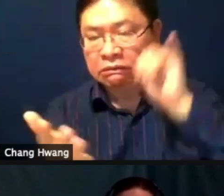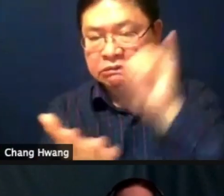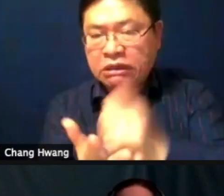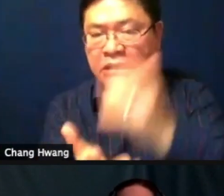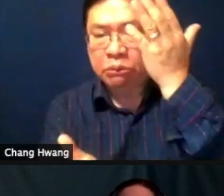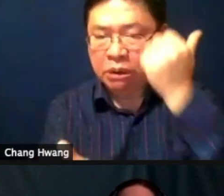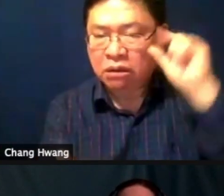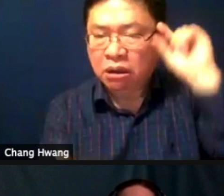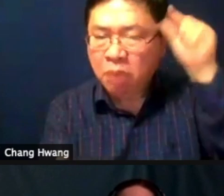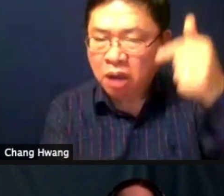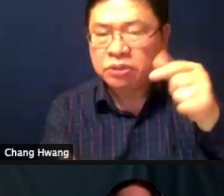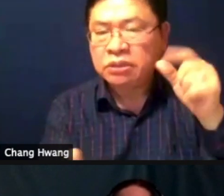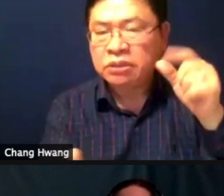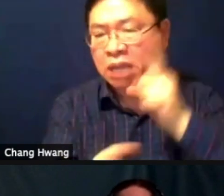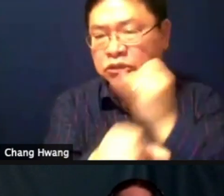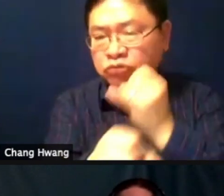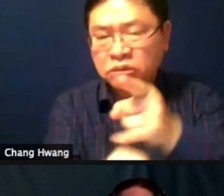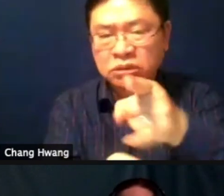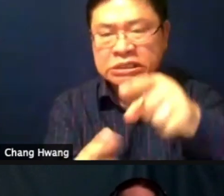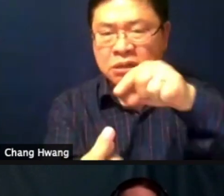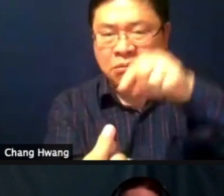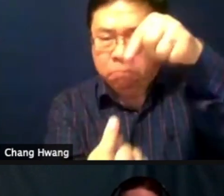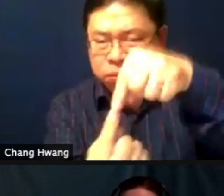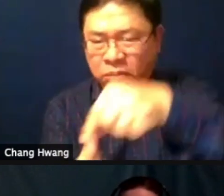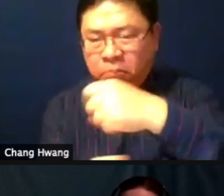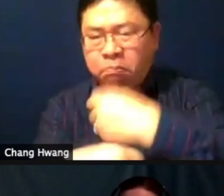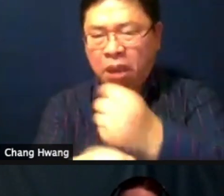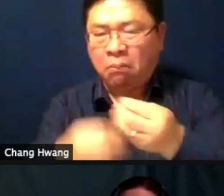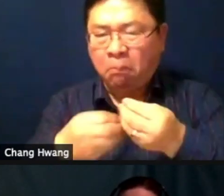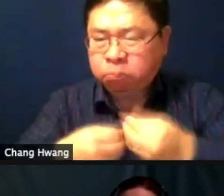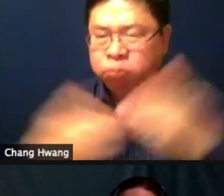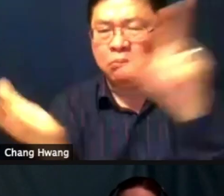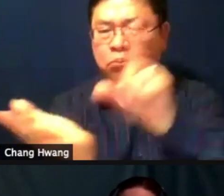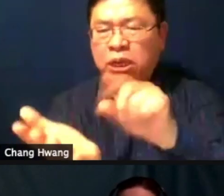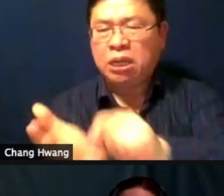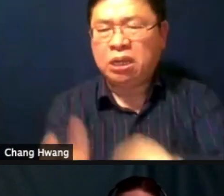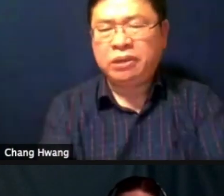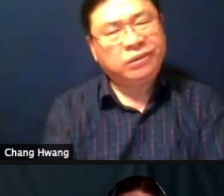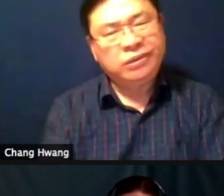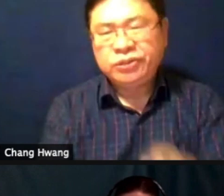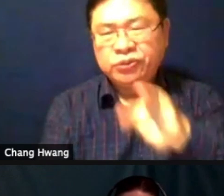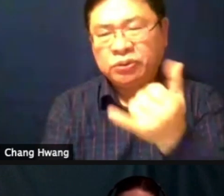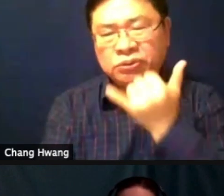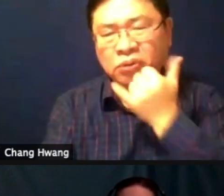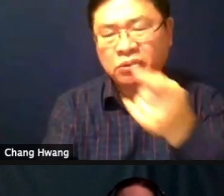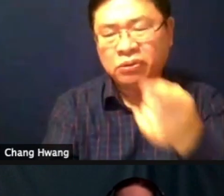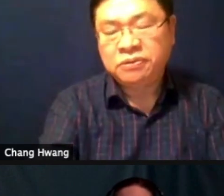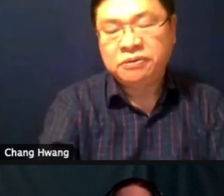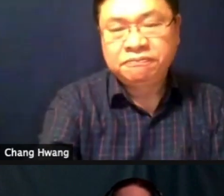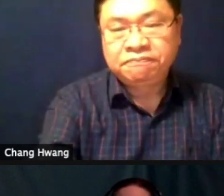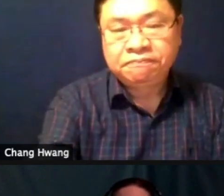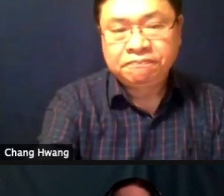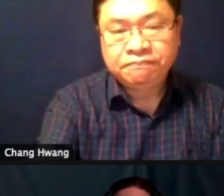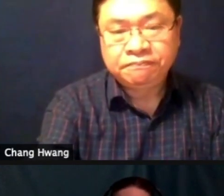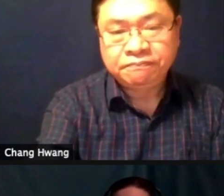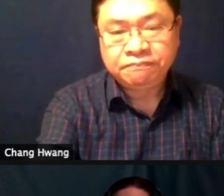it. Because what they've found is many of the deaf students, their writing skills lag behind. So in order